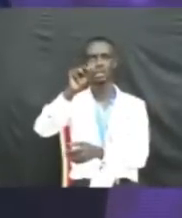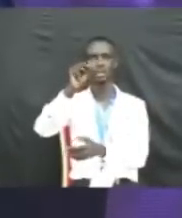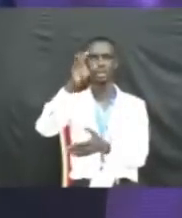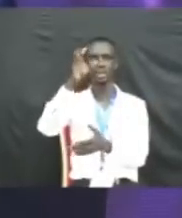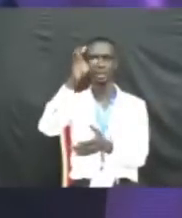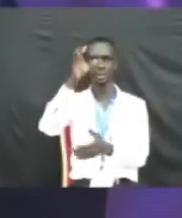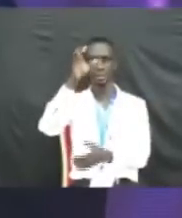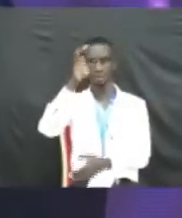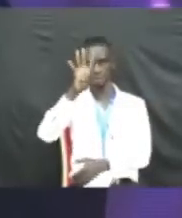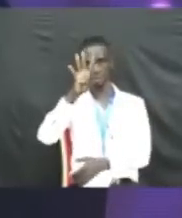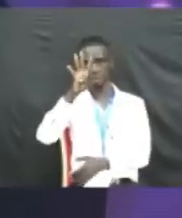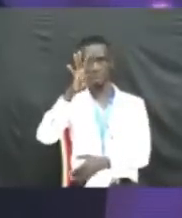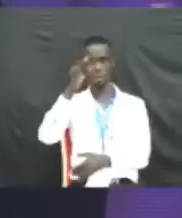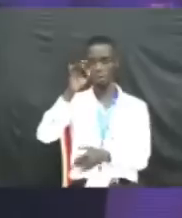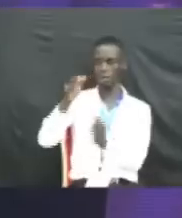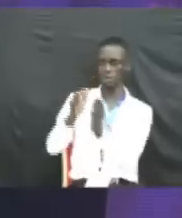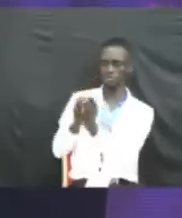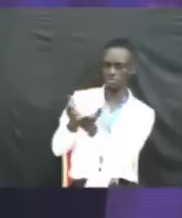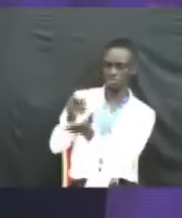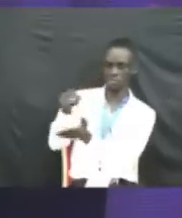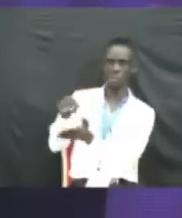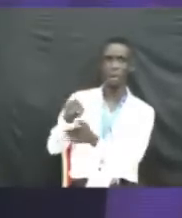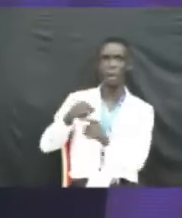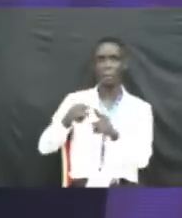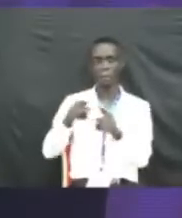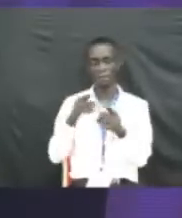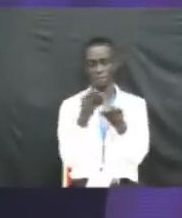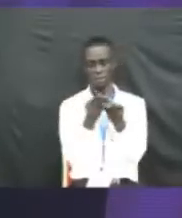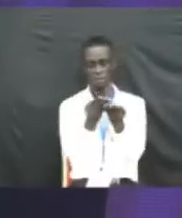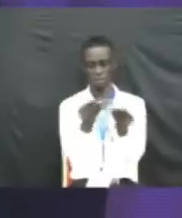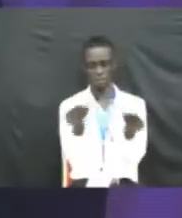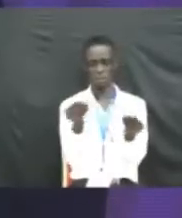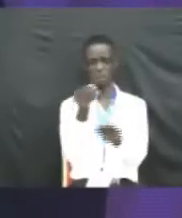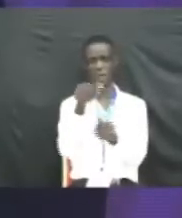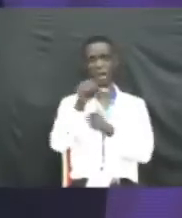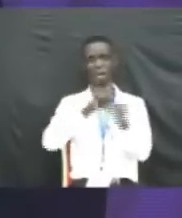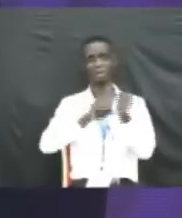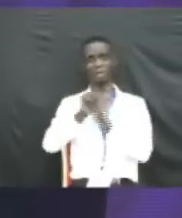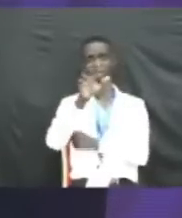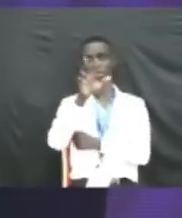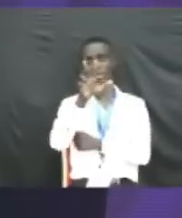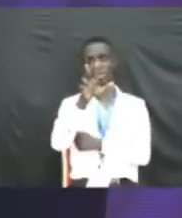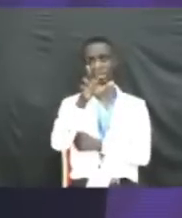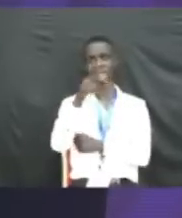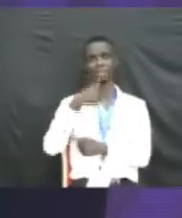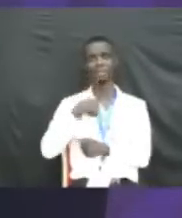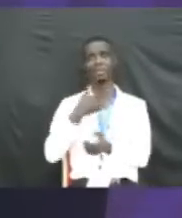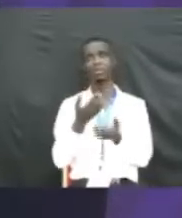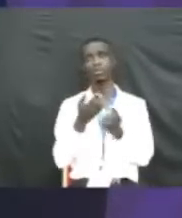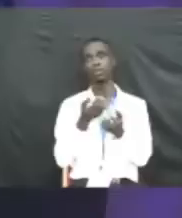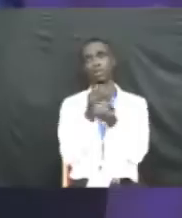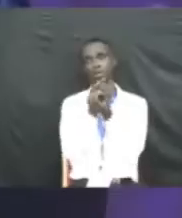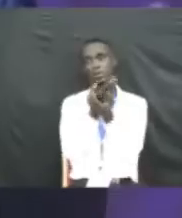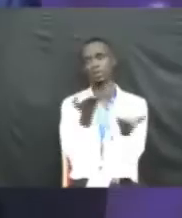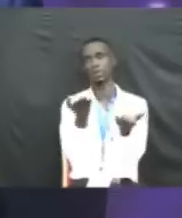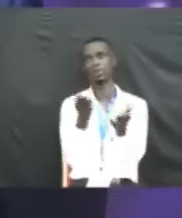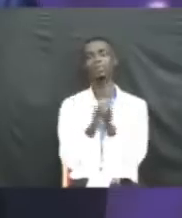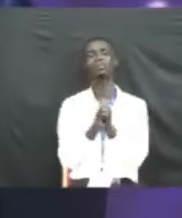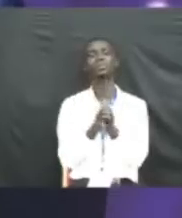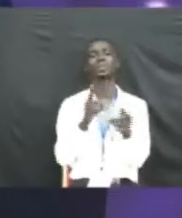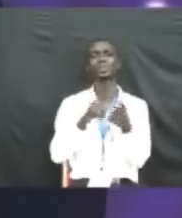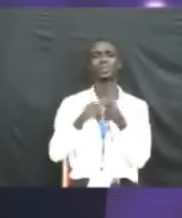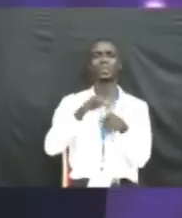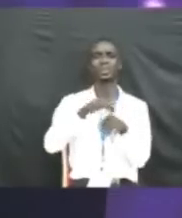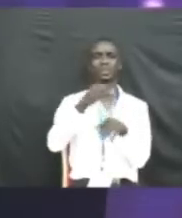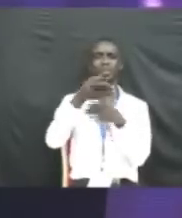of the brochure. I however want to share three of these spectacular events with you. to the glory of God.